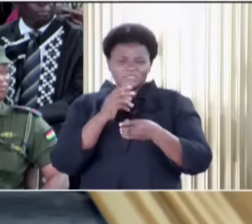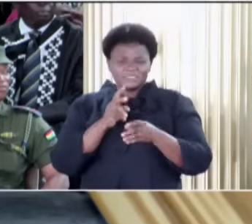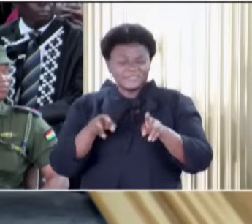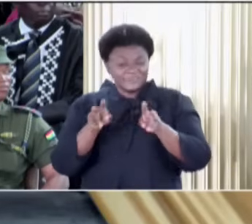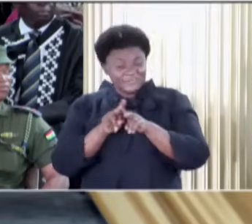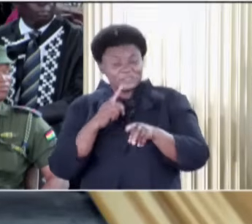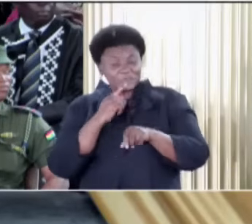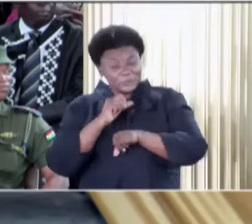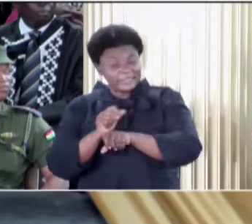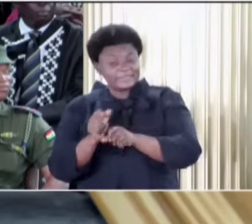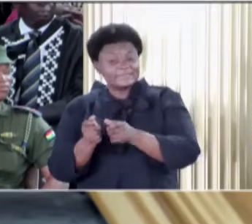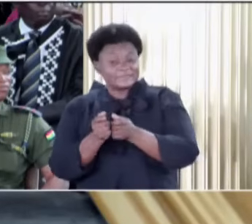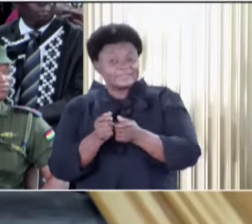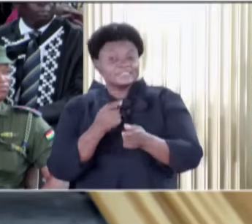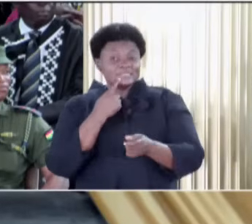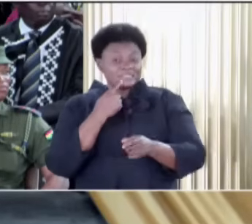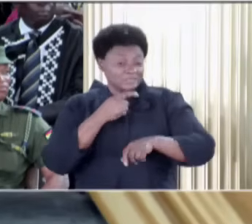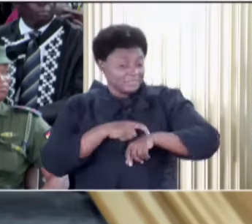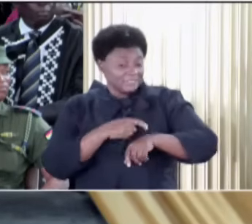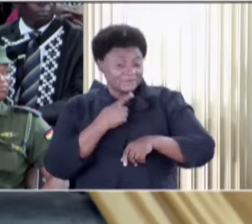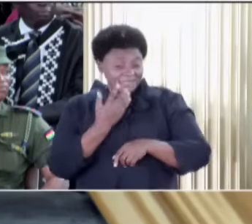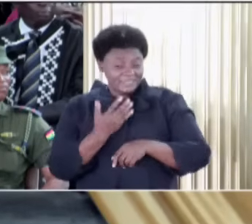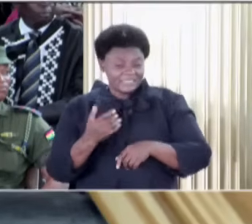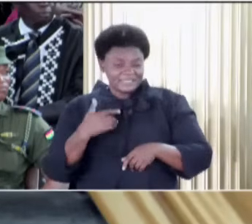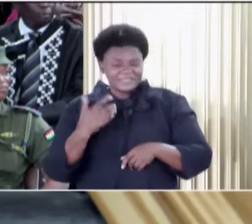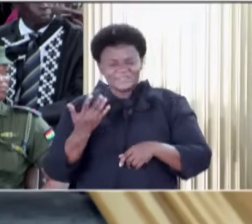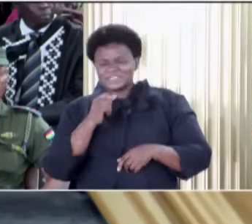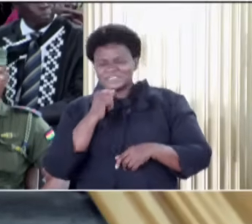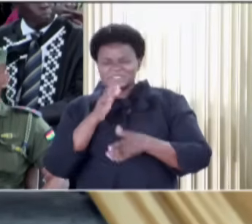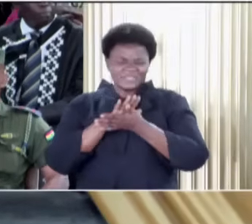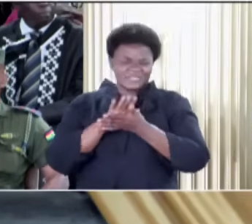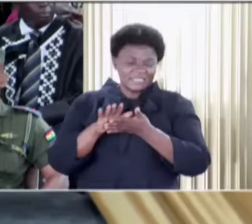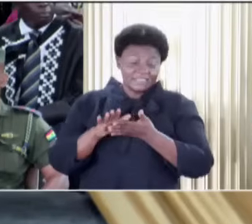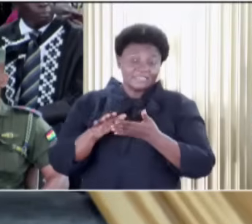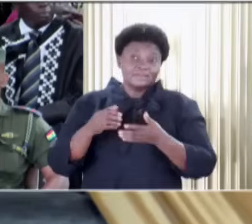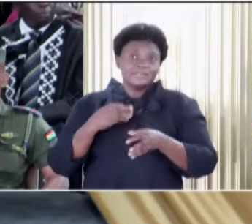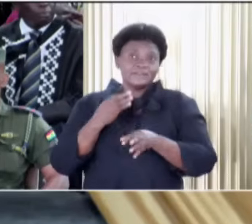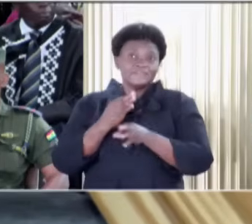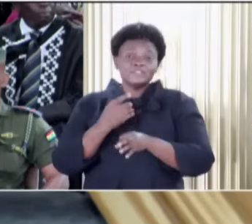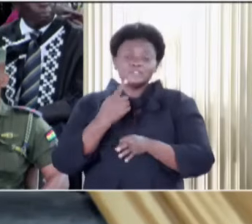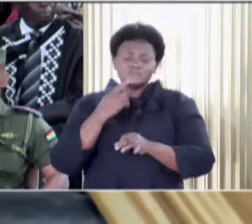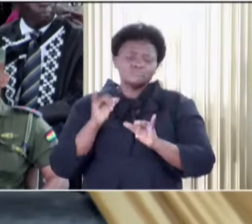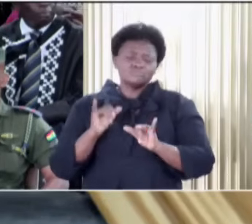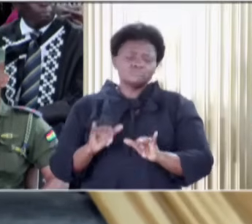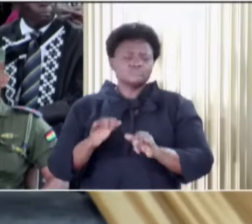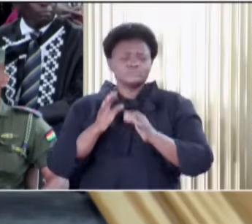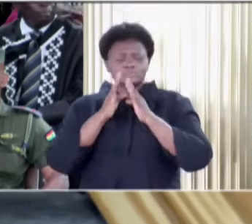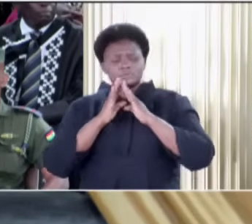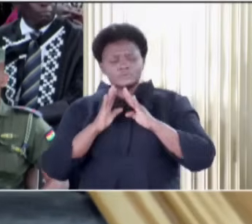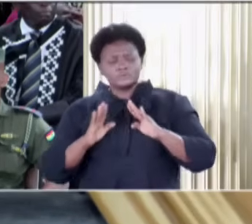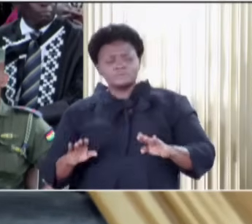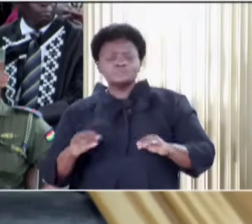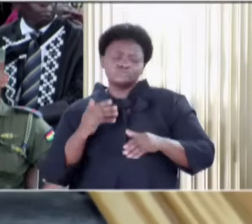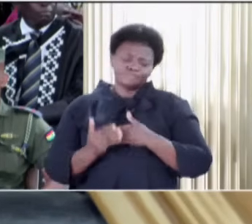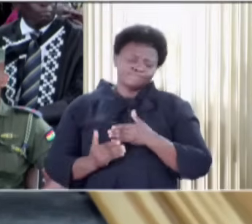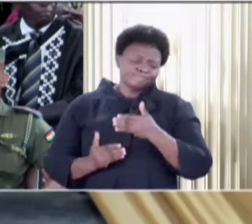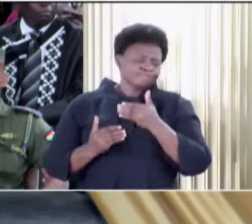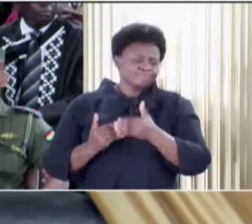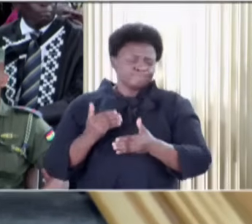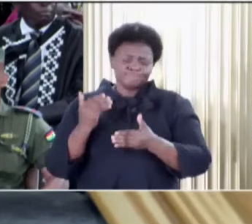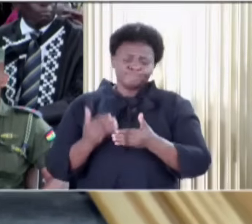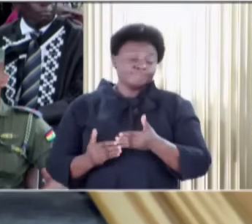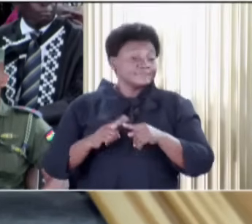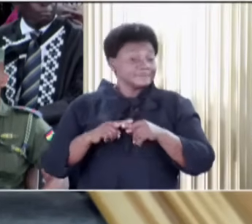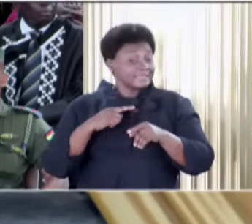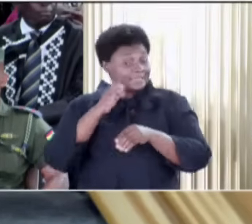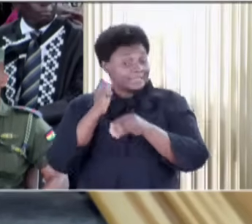people. In moments when things felt unclear, my faith taught me to stay calm and keep going. I learned